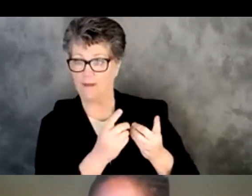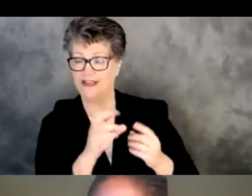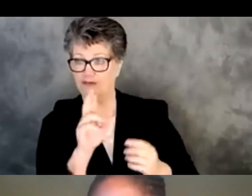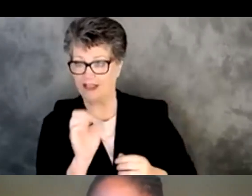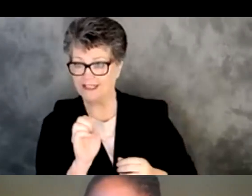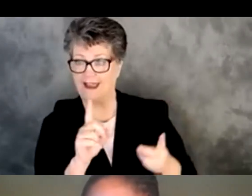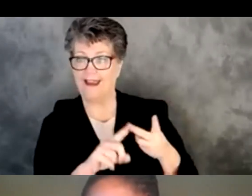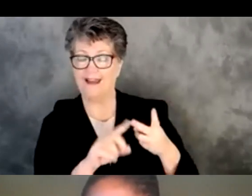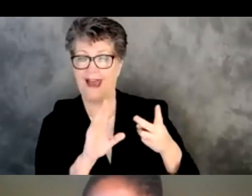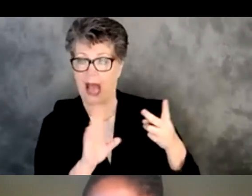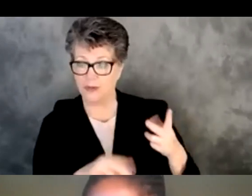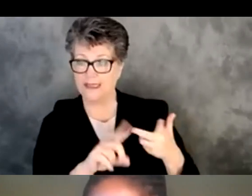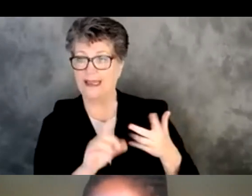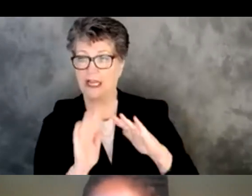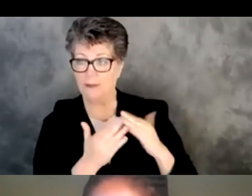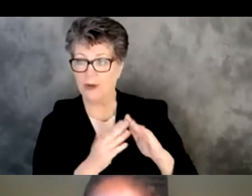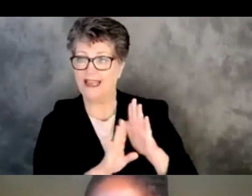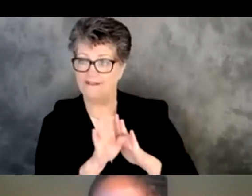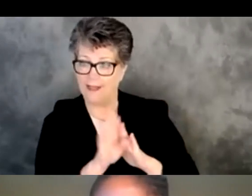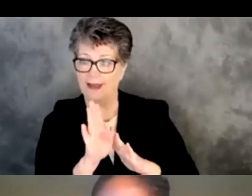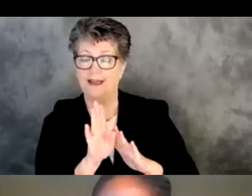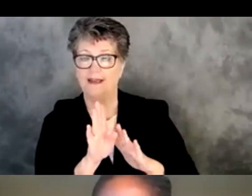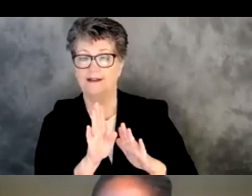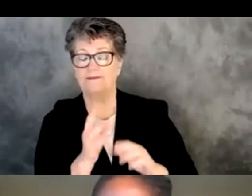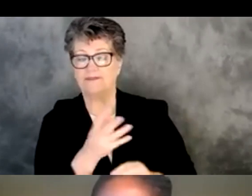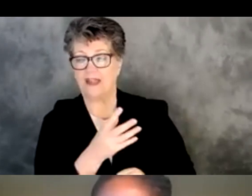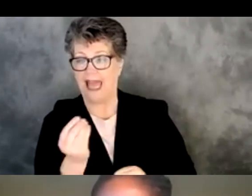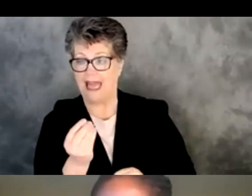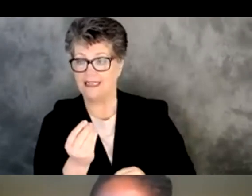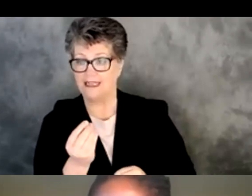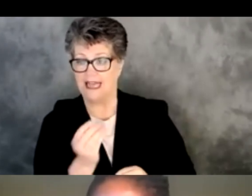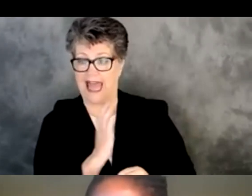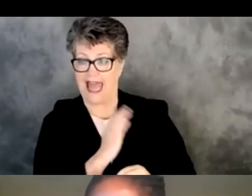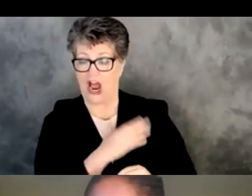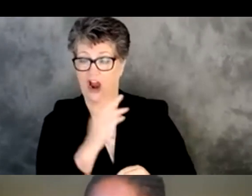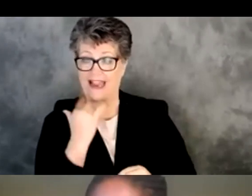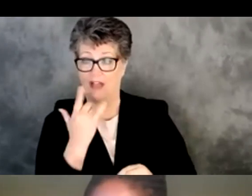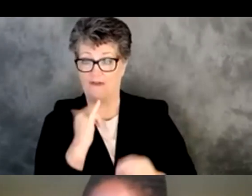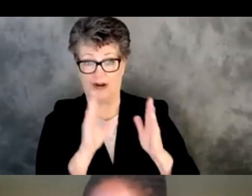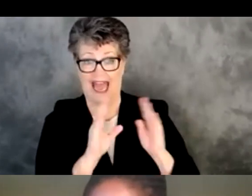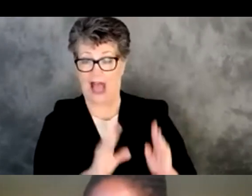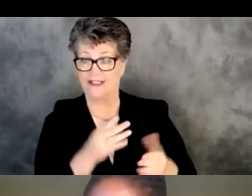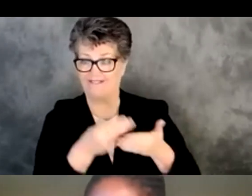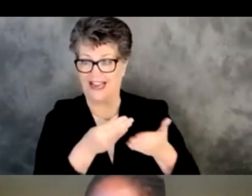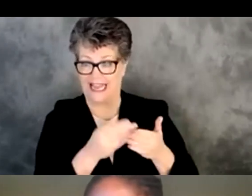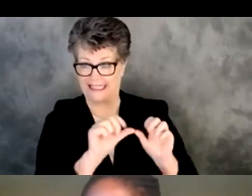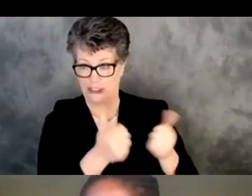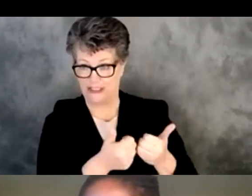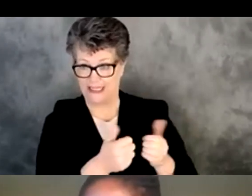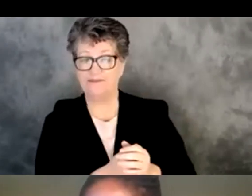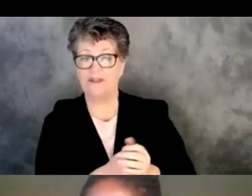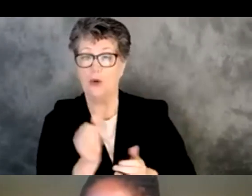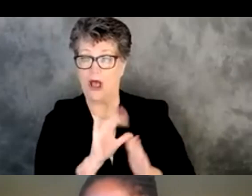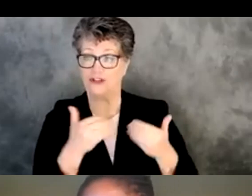the Department of Housing and Community Development, and our California Housing Finance Agency. We also